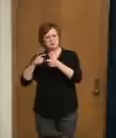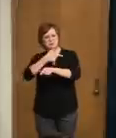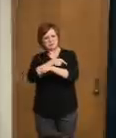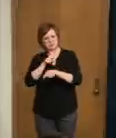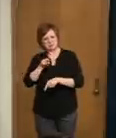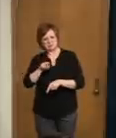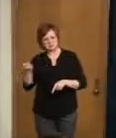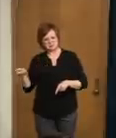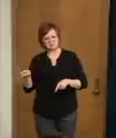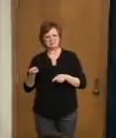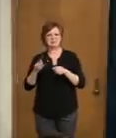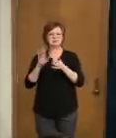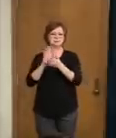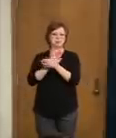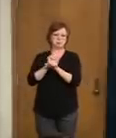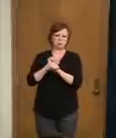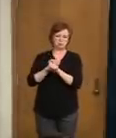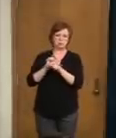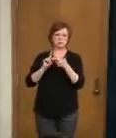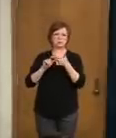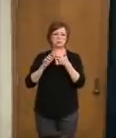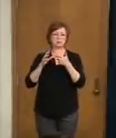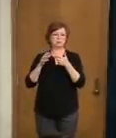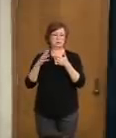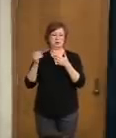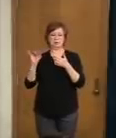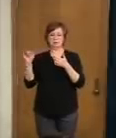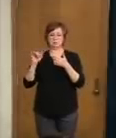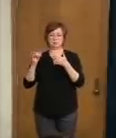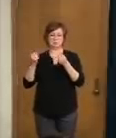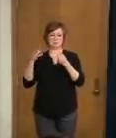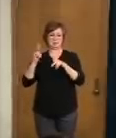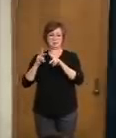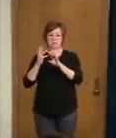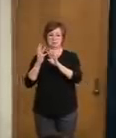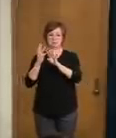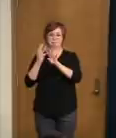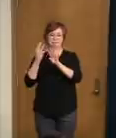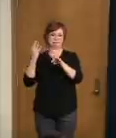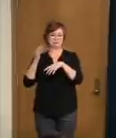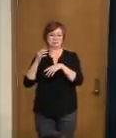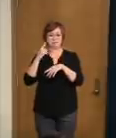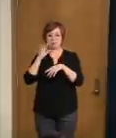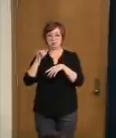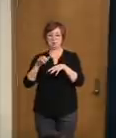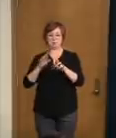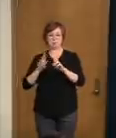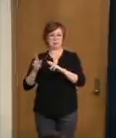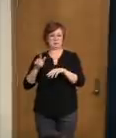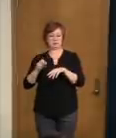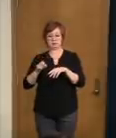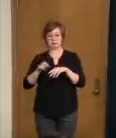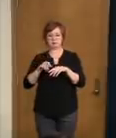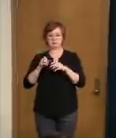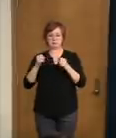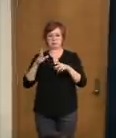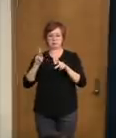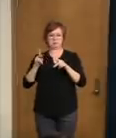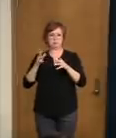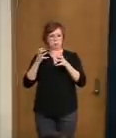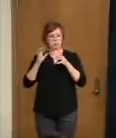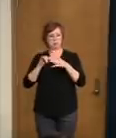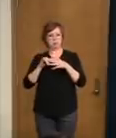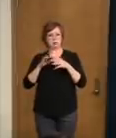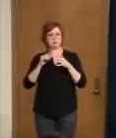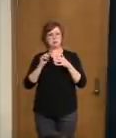processes need to be established, especially as we start ramping up and offering the vaccine to people